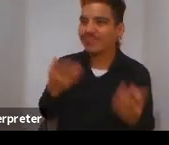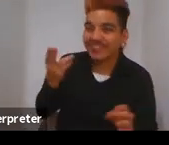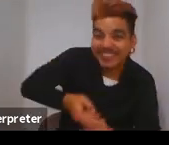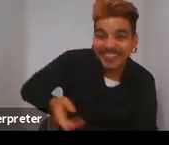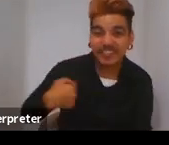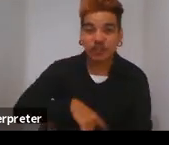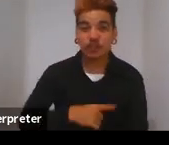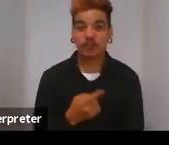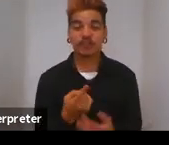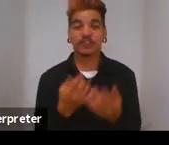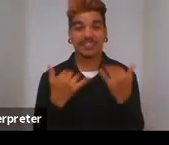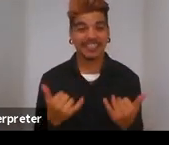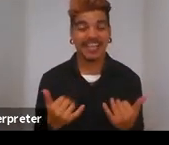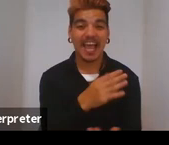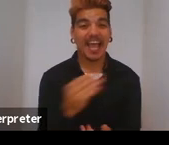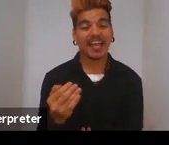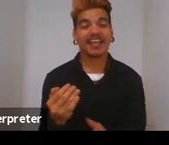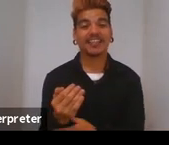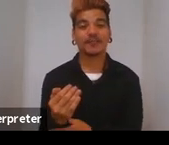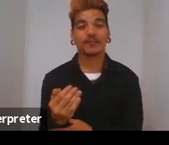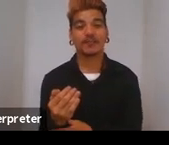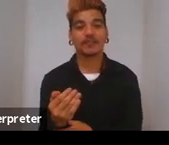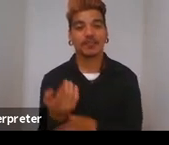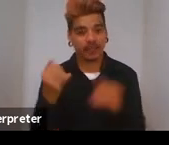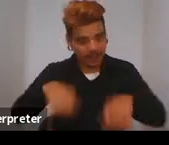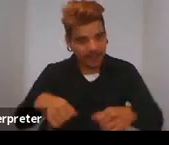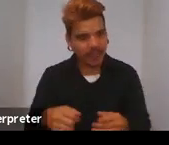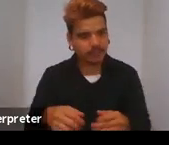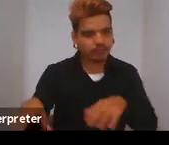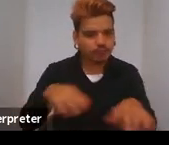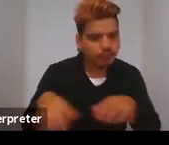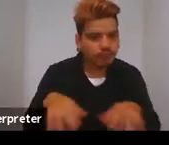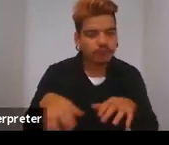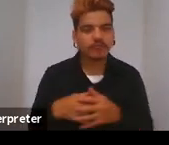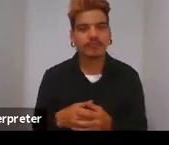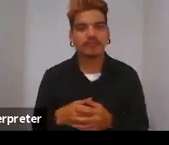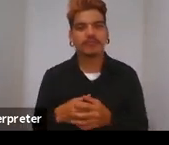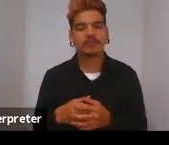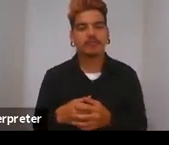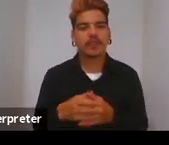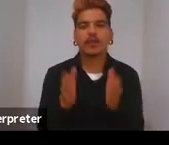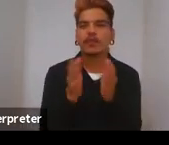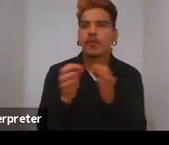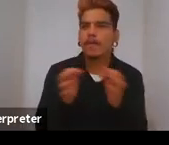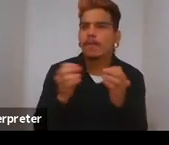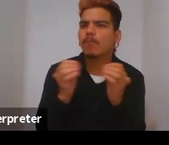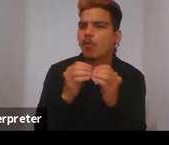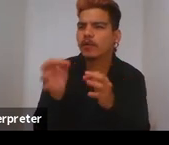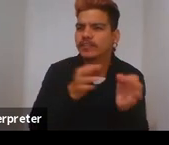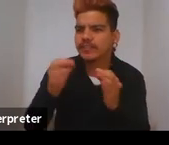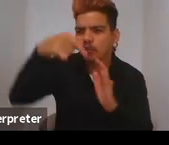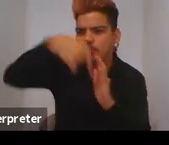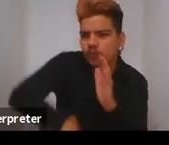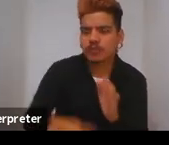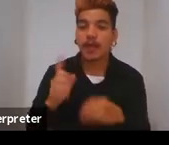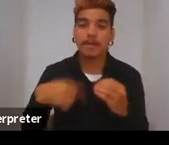today and be able to engage in a more detailed discussion about sexual